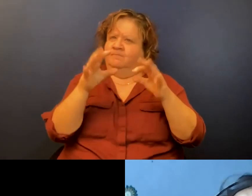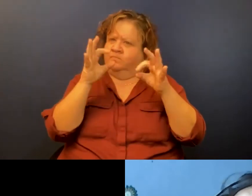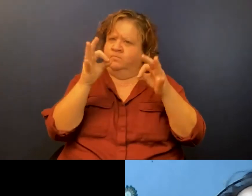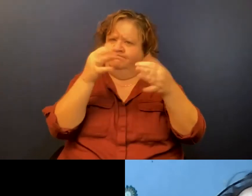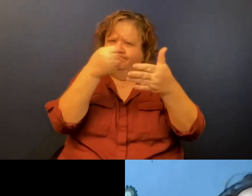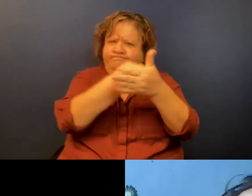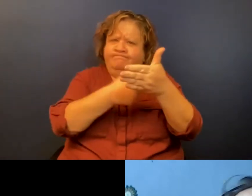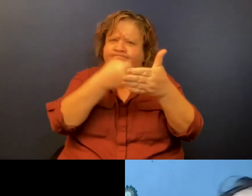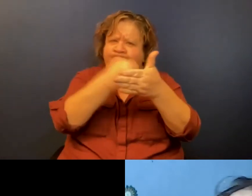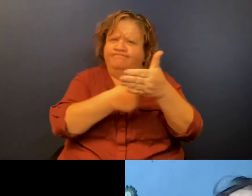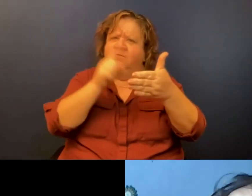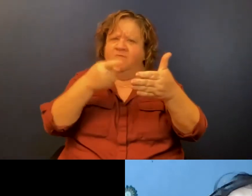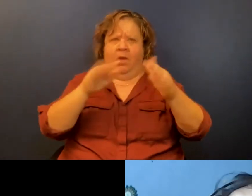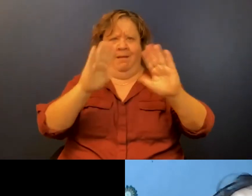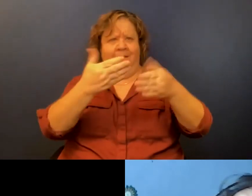youth,